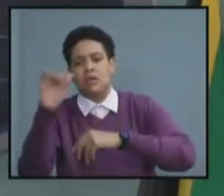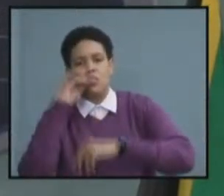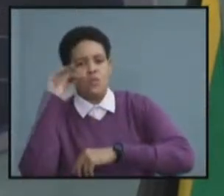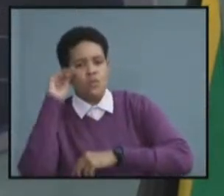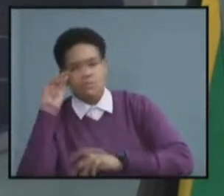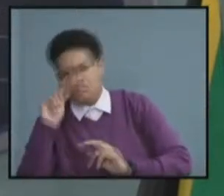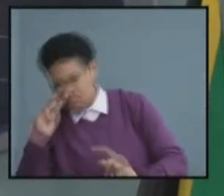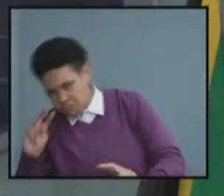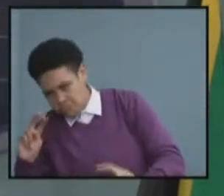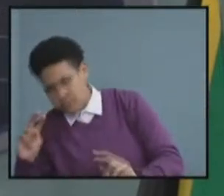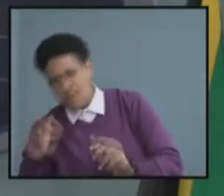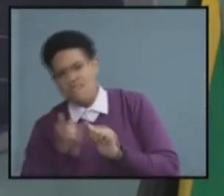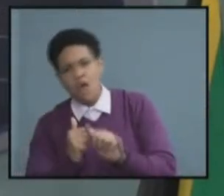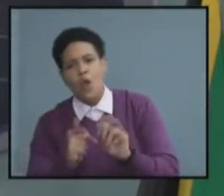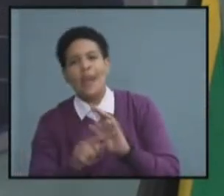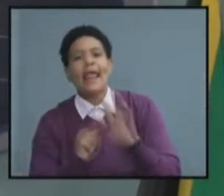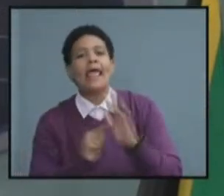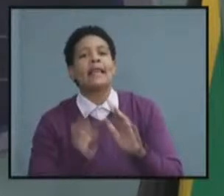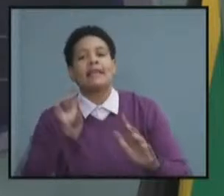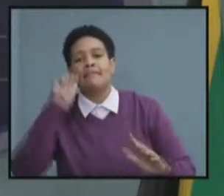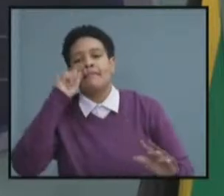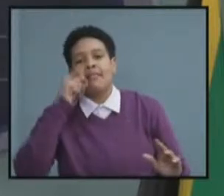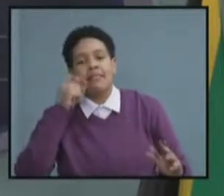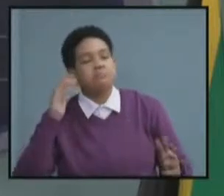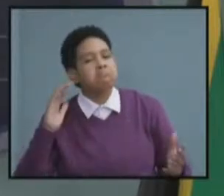following their negative results.